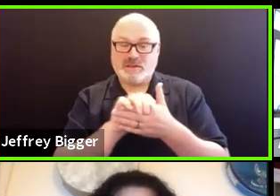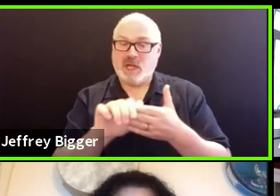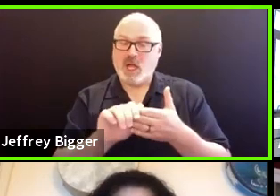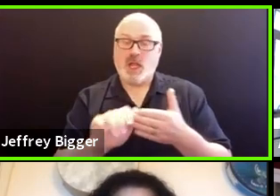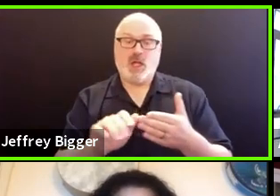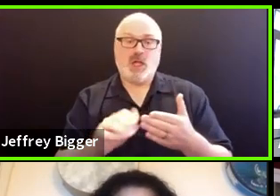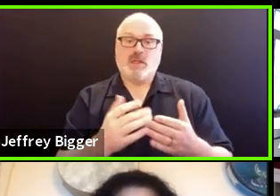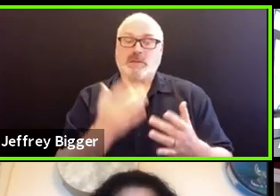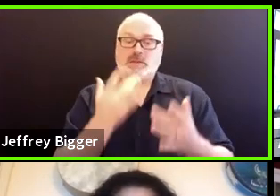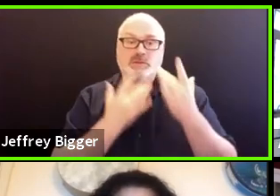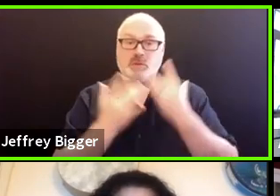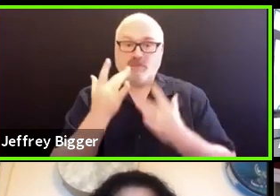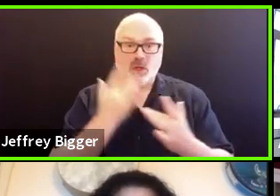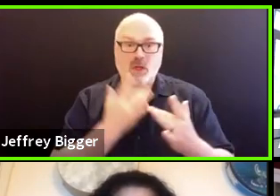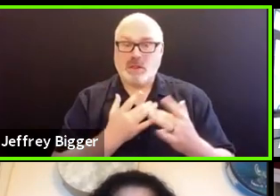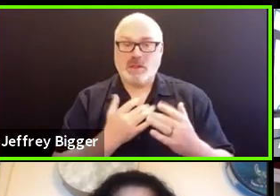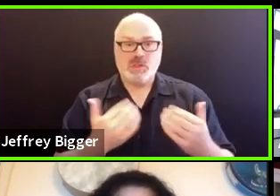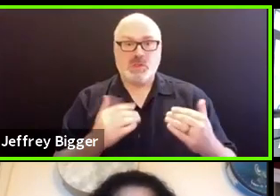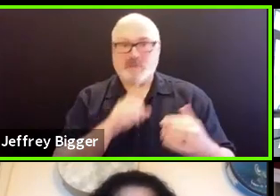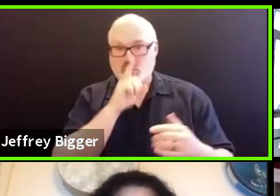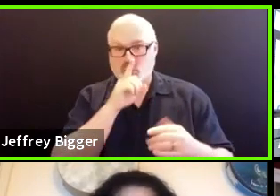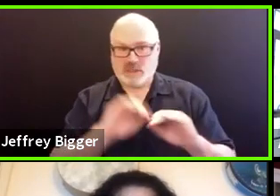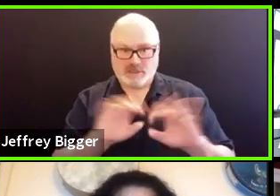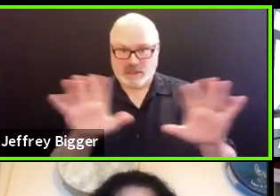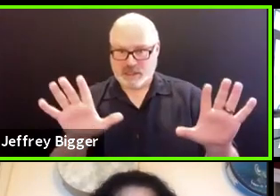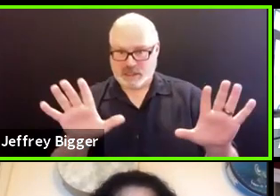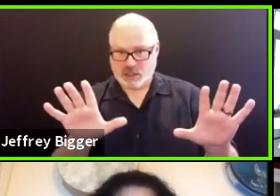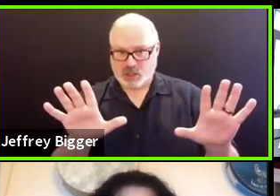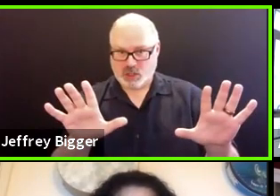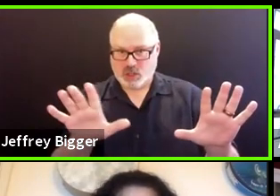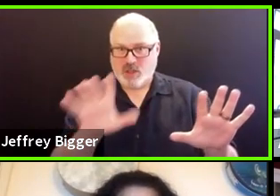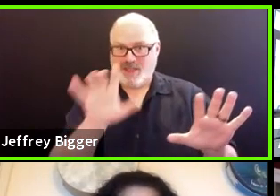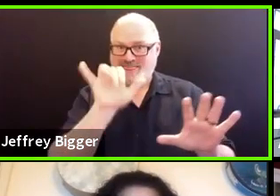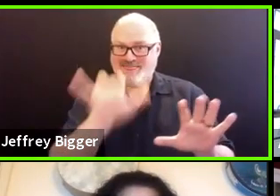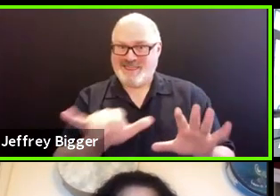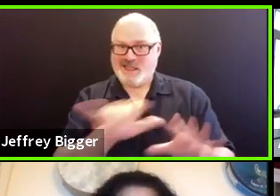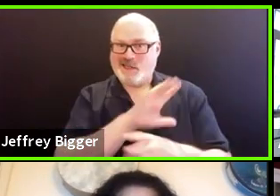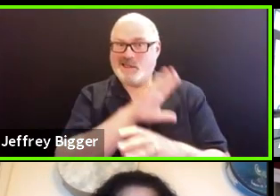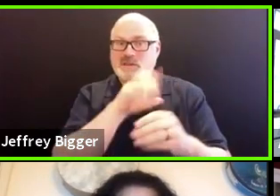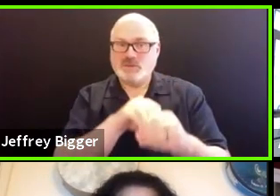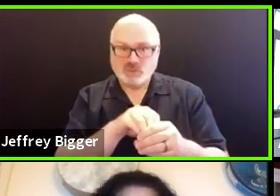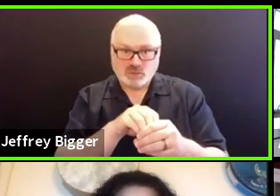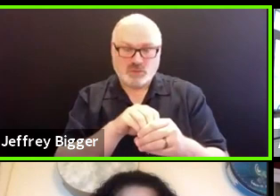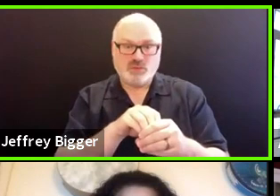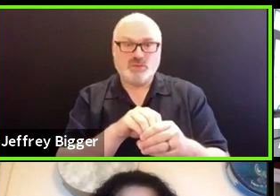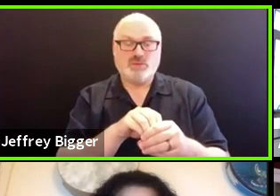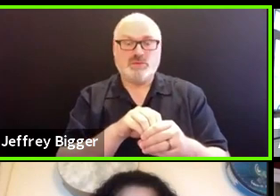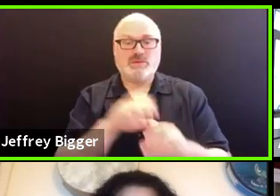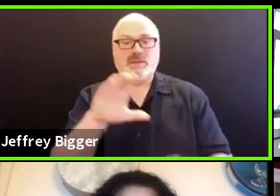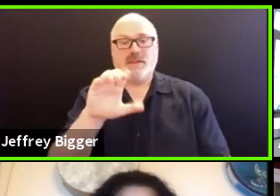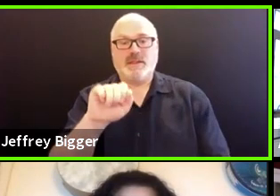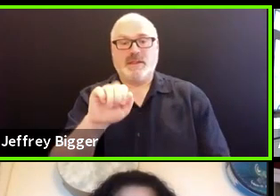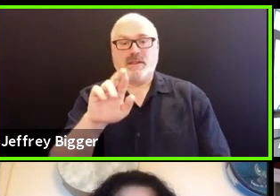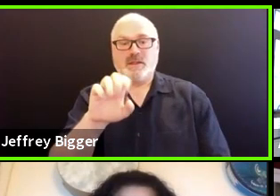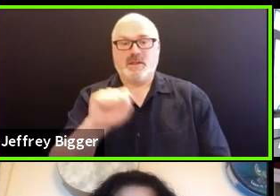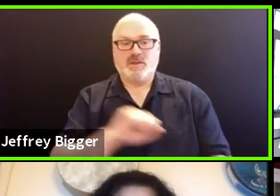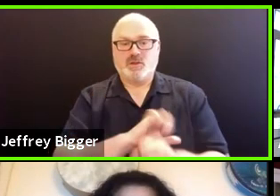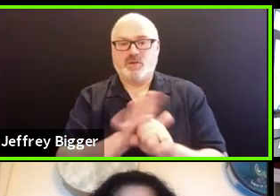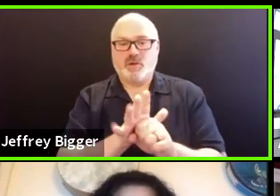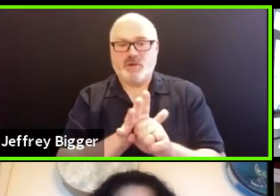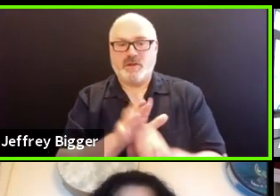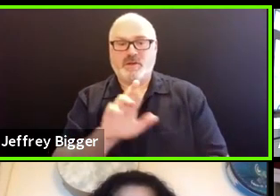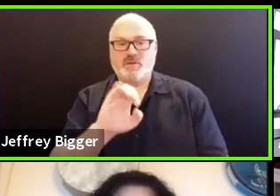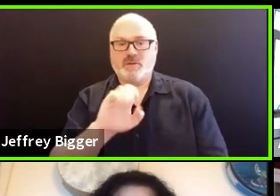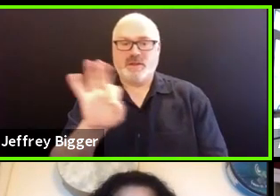make sure that I'm kind of being clear, that's taking into account that CARES Coronavirus Relief Fund. So